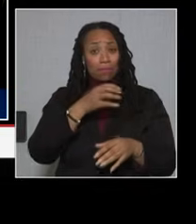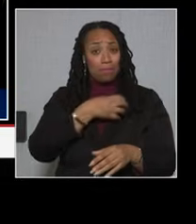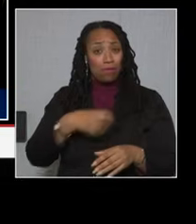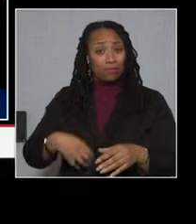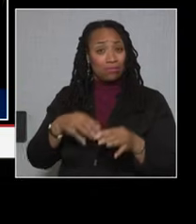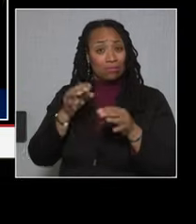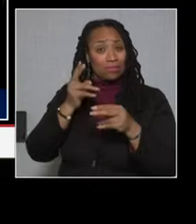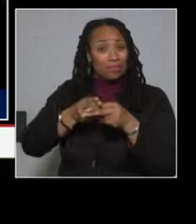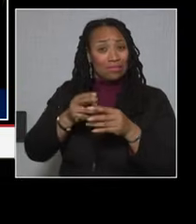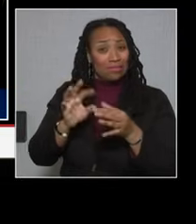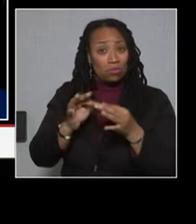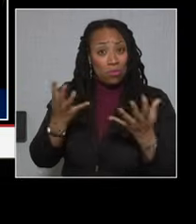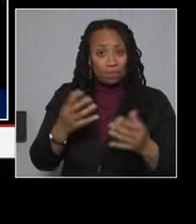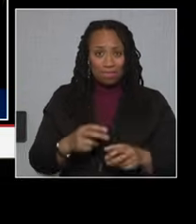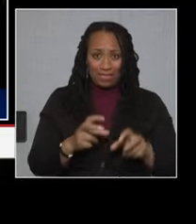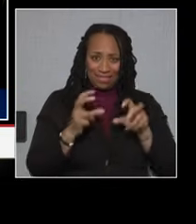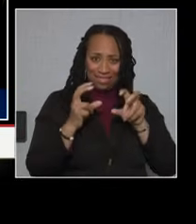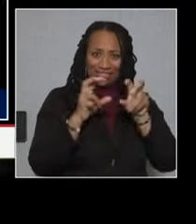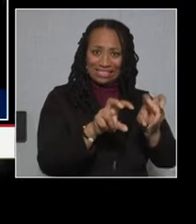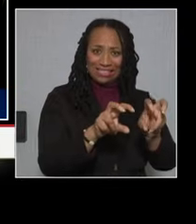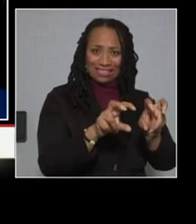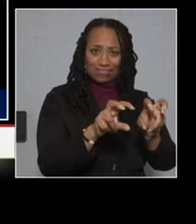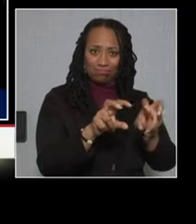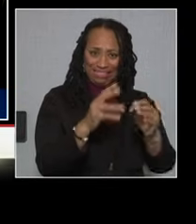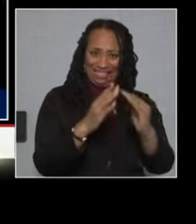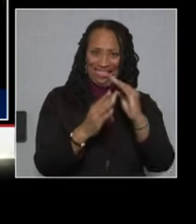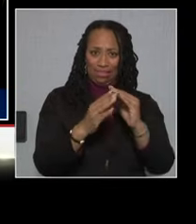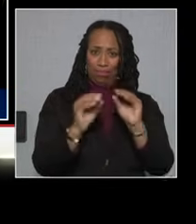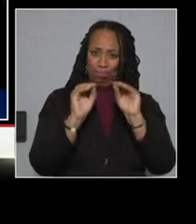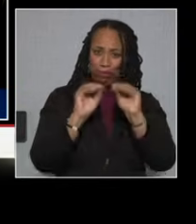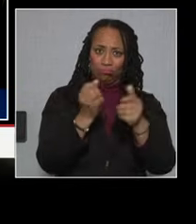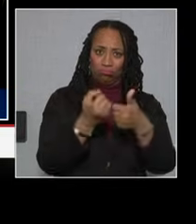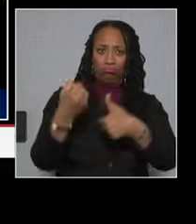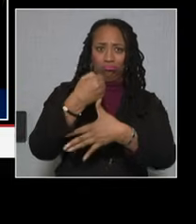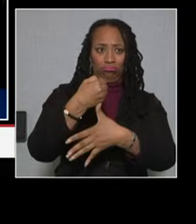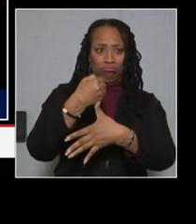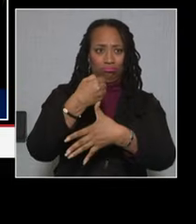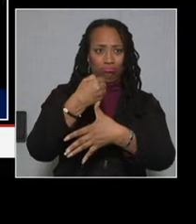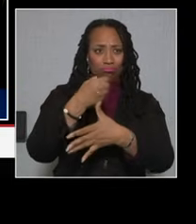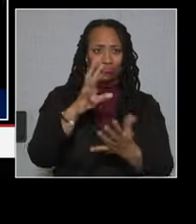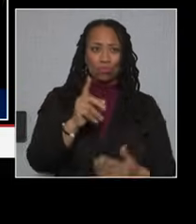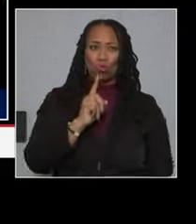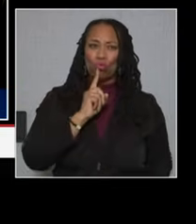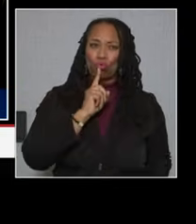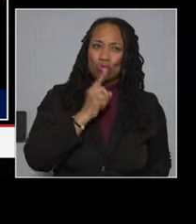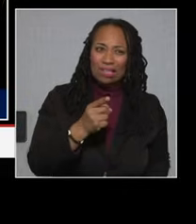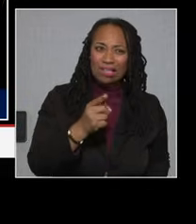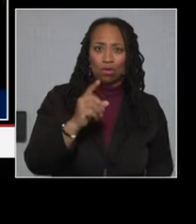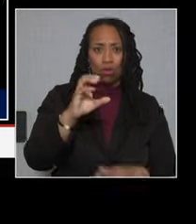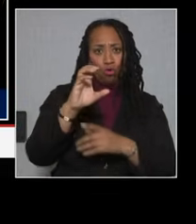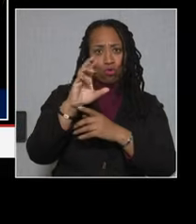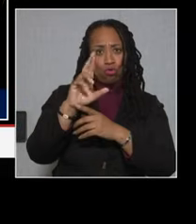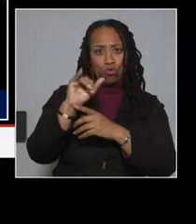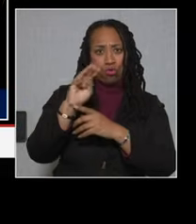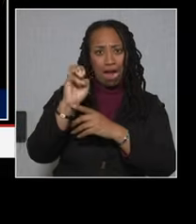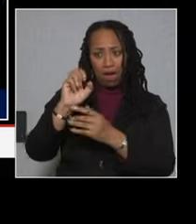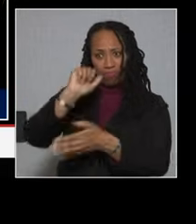and our Real-Time Crime Center. We've also made investments in other parts of our system that are critical. We all